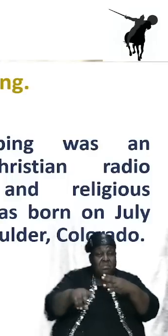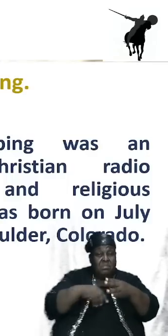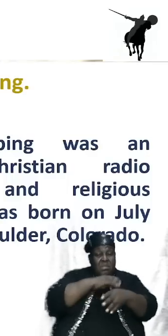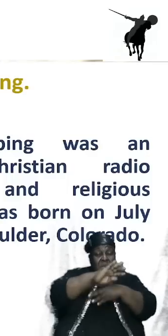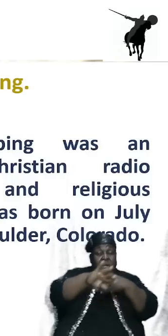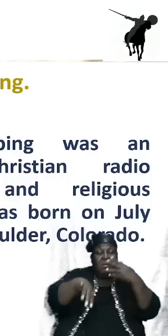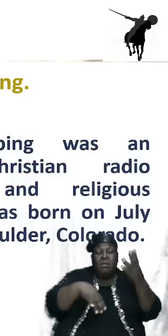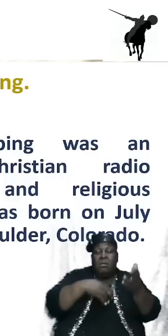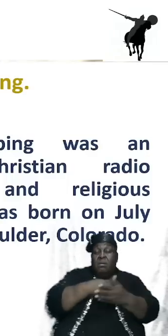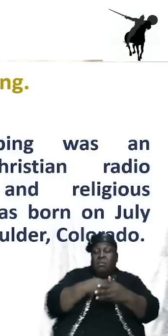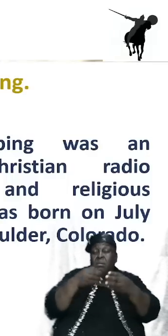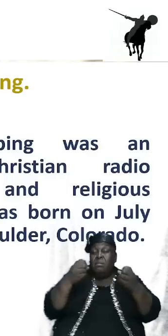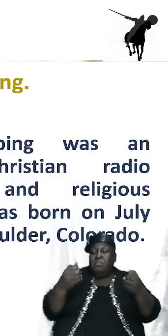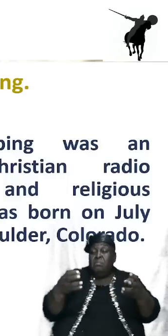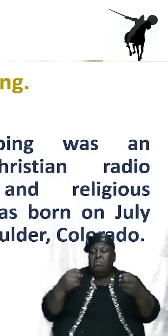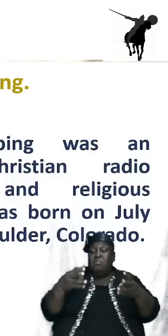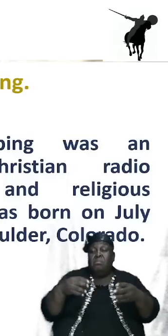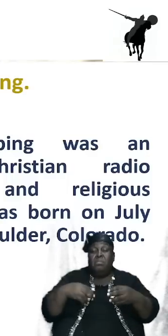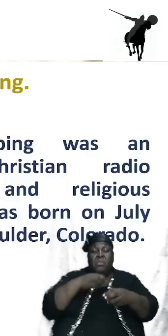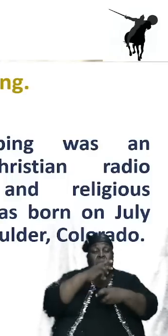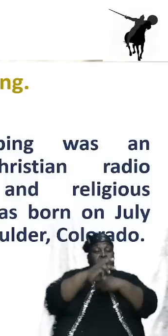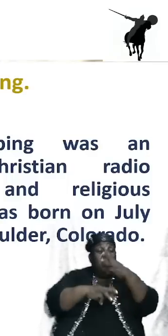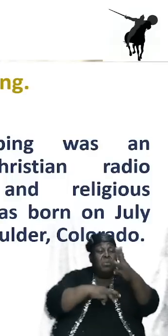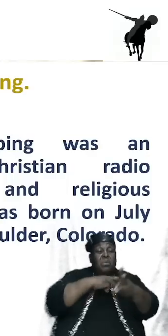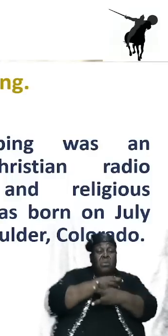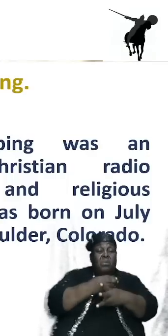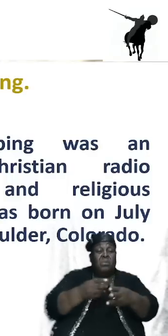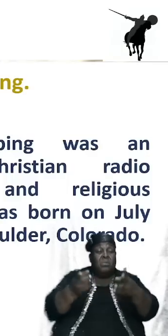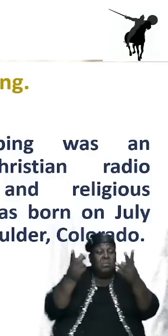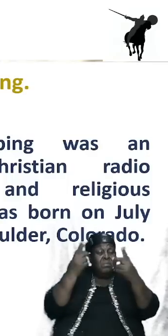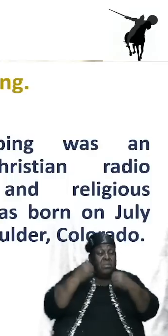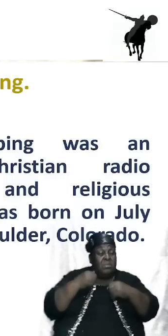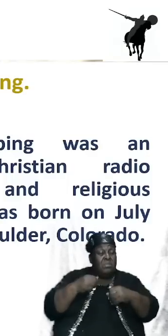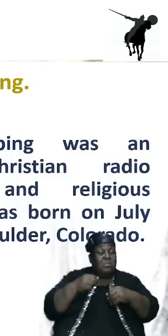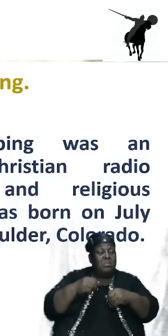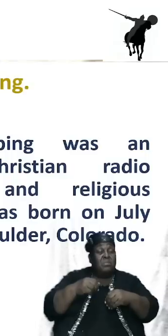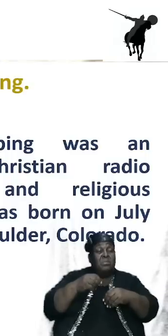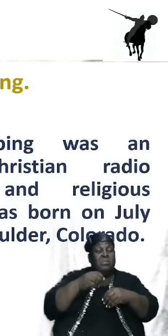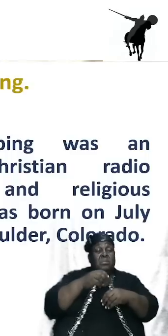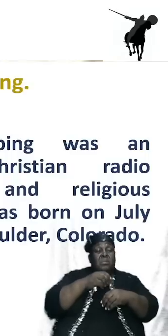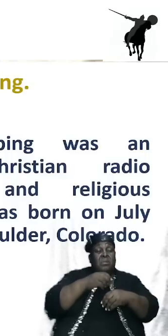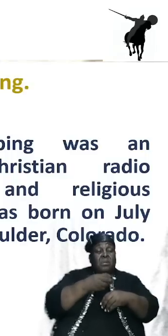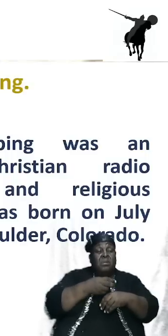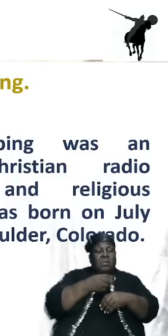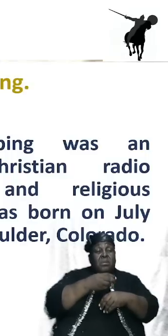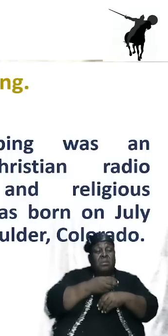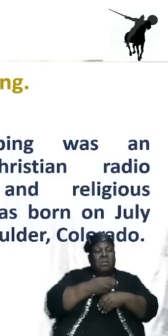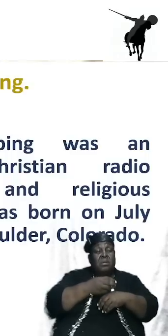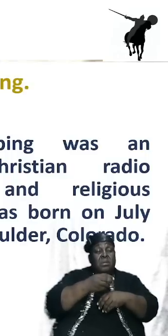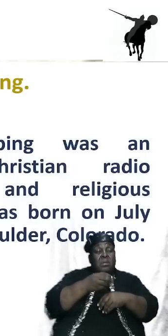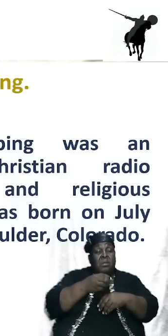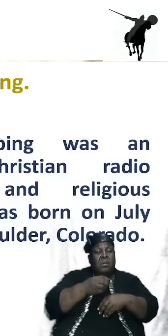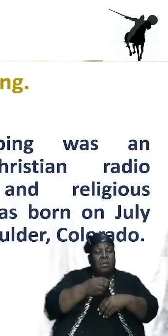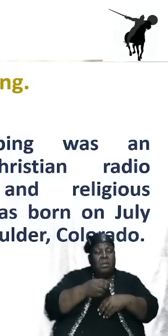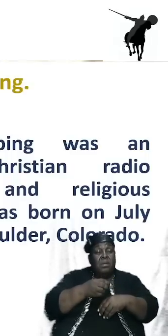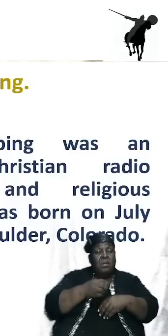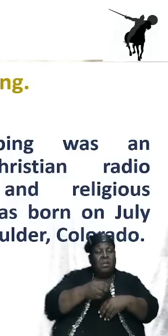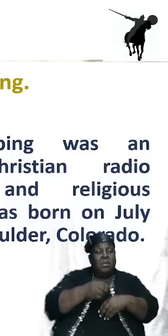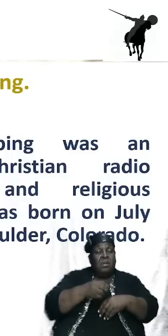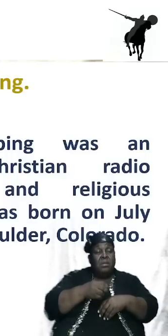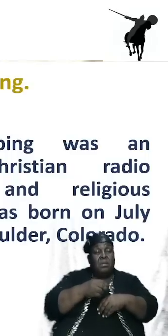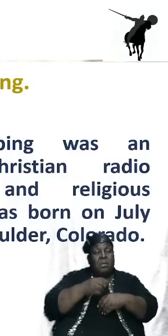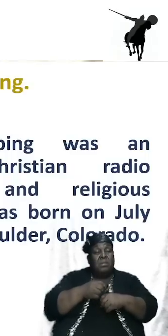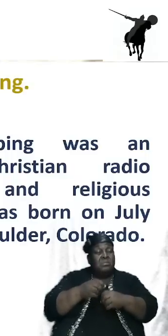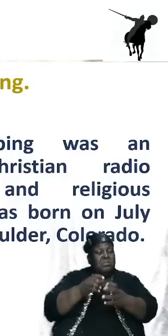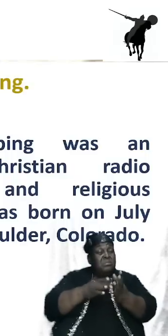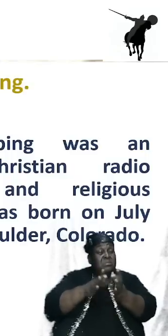billboards. I don't remember it in 2011, that the world is going to come to an end. And this is not the first time he did this. But Jesus tell